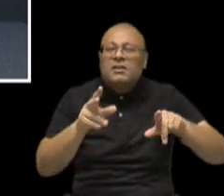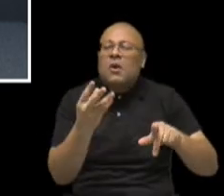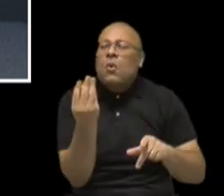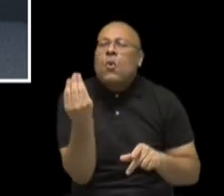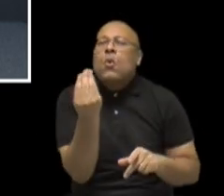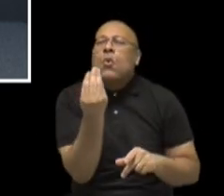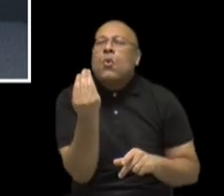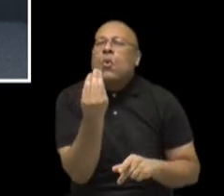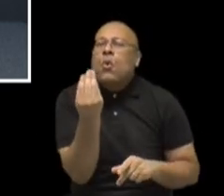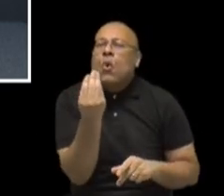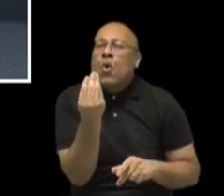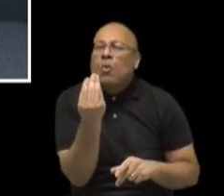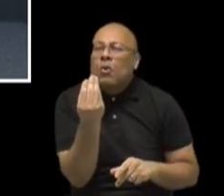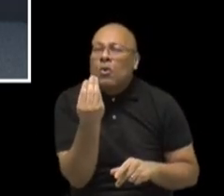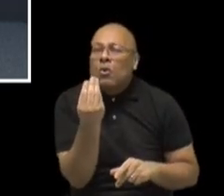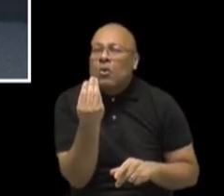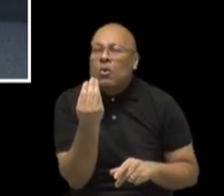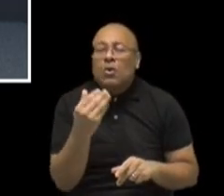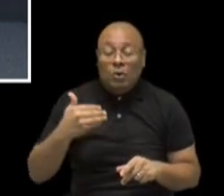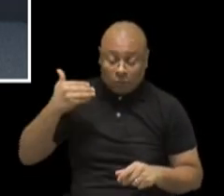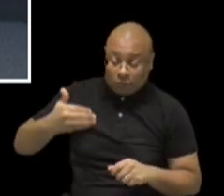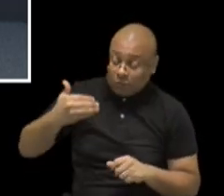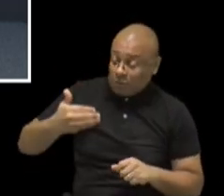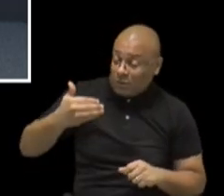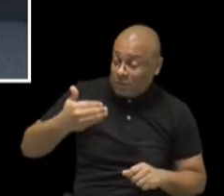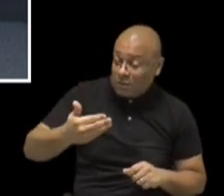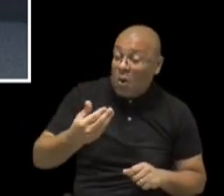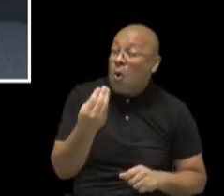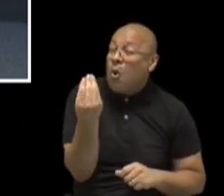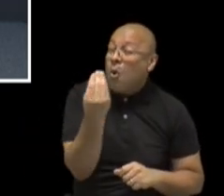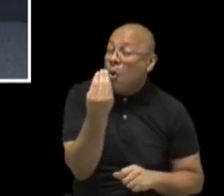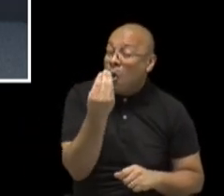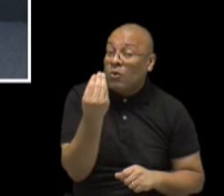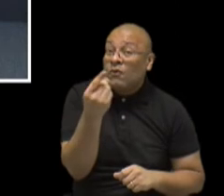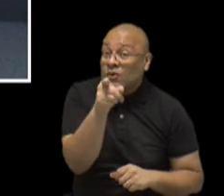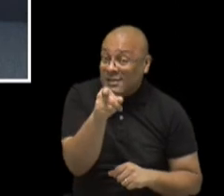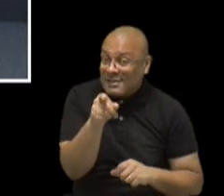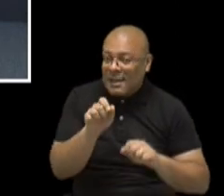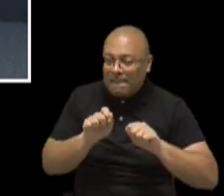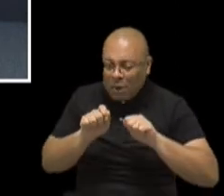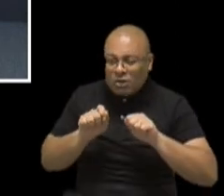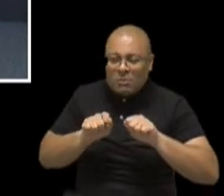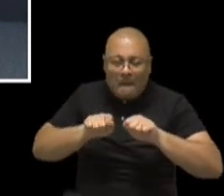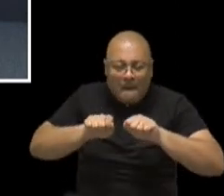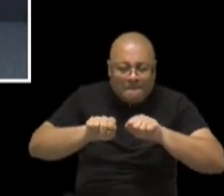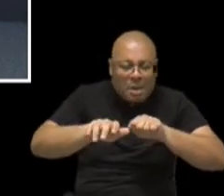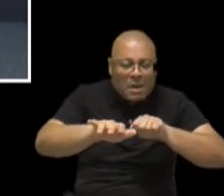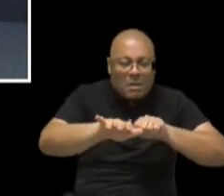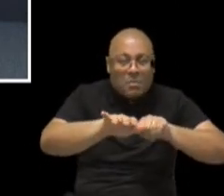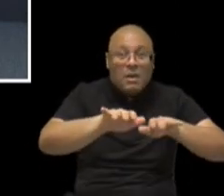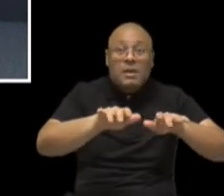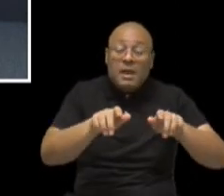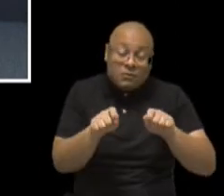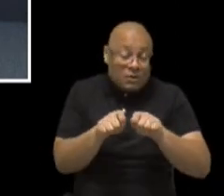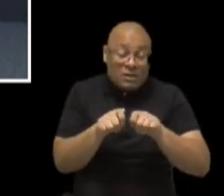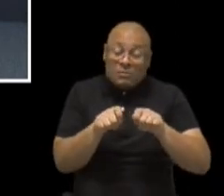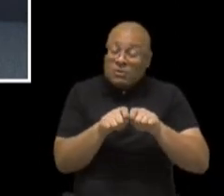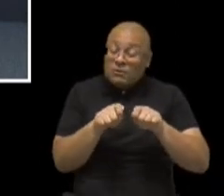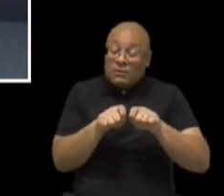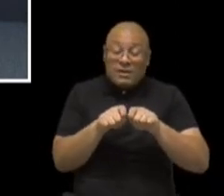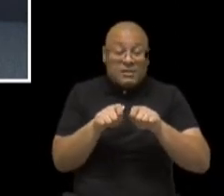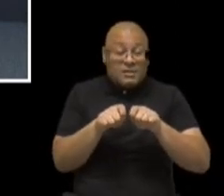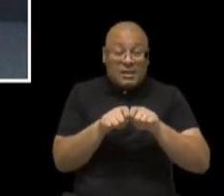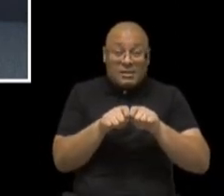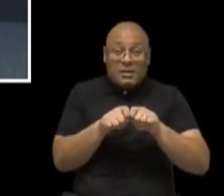and how modern and how of today to have a platform contaminated. So that's what we've been doing. We're still in